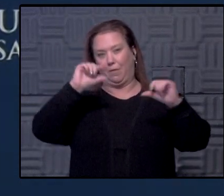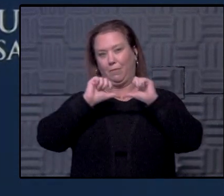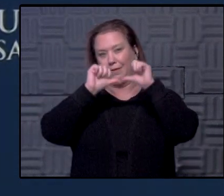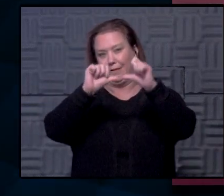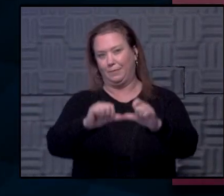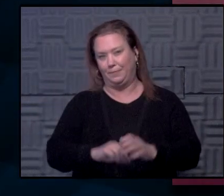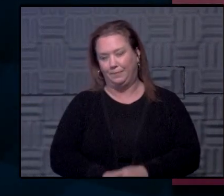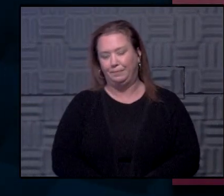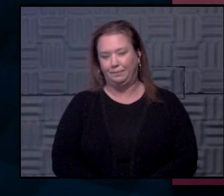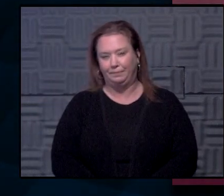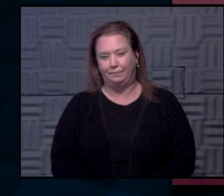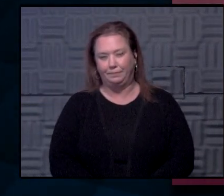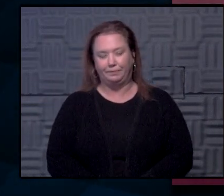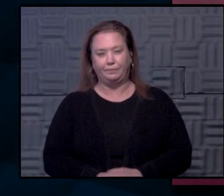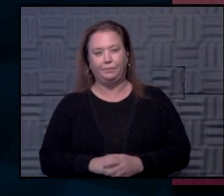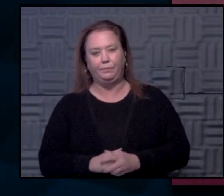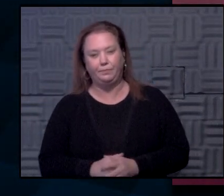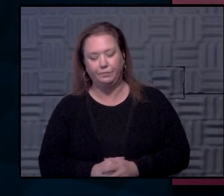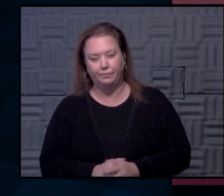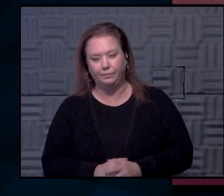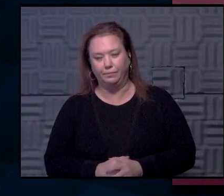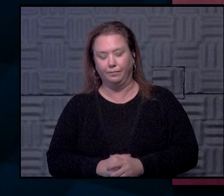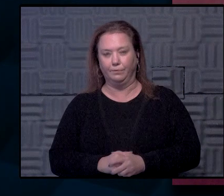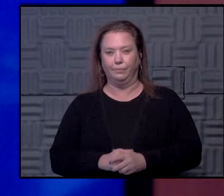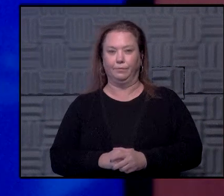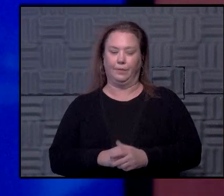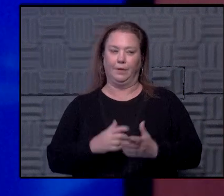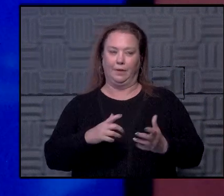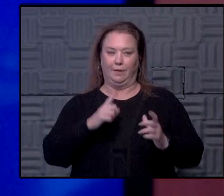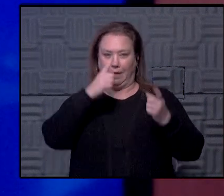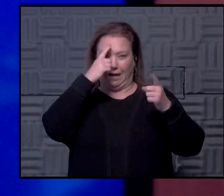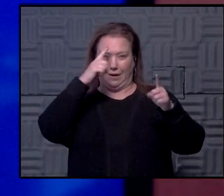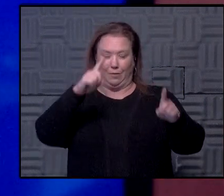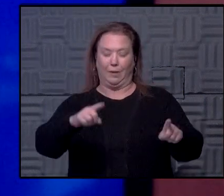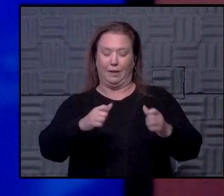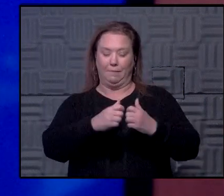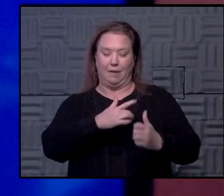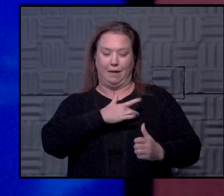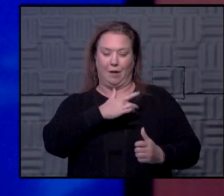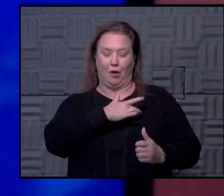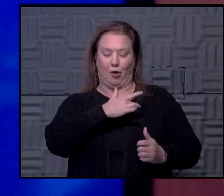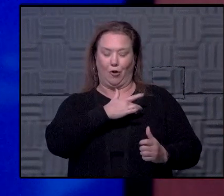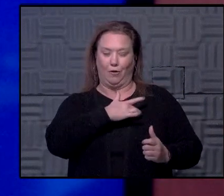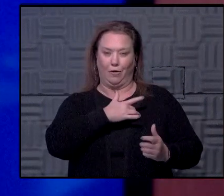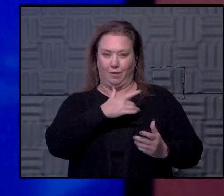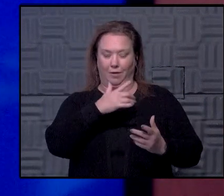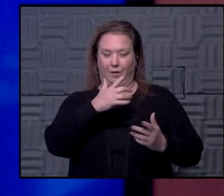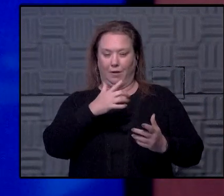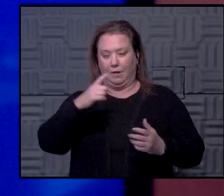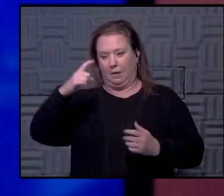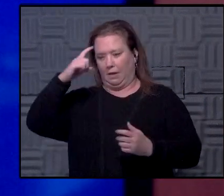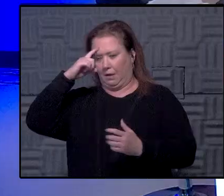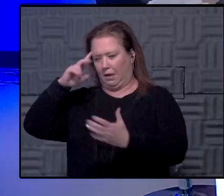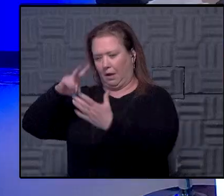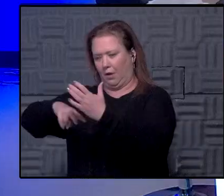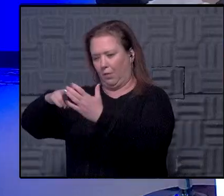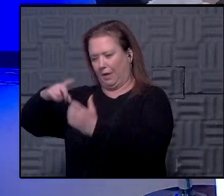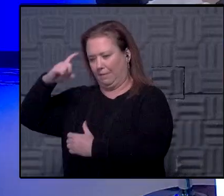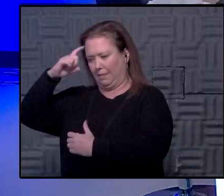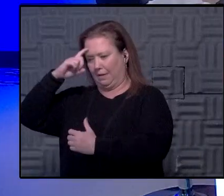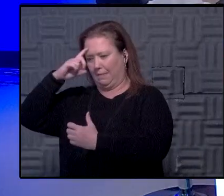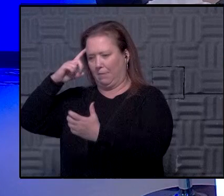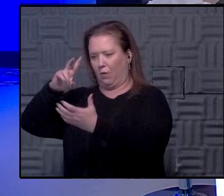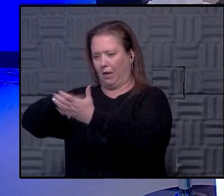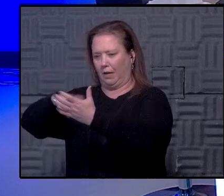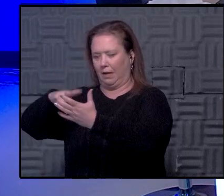do. Okay. Yeah, my heart's with you all, because I know what my brain says when it reads the data, but my heart's like, man, I'm a little